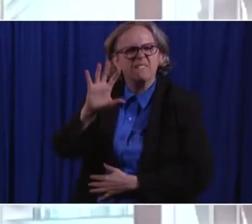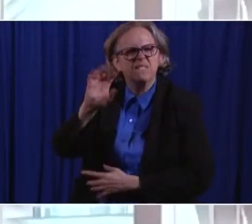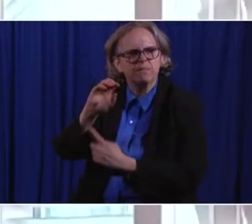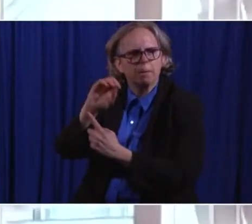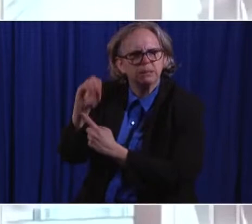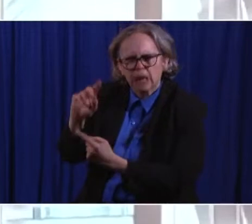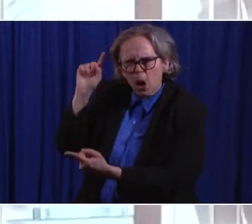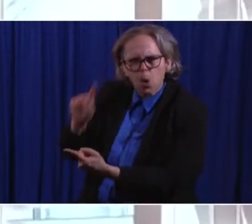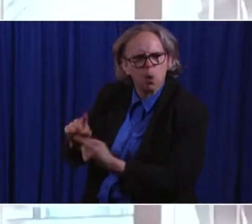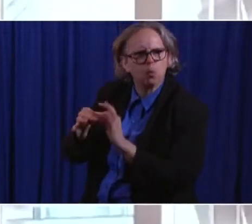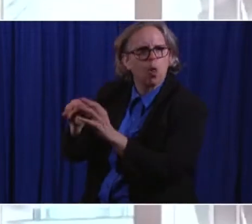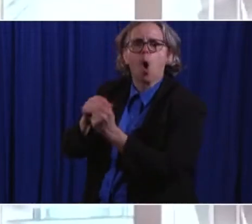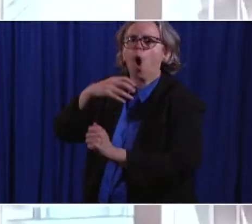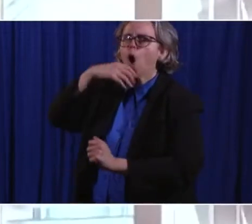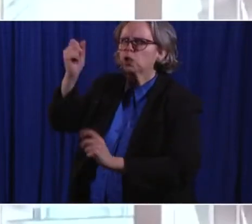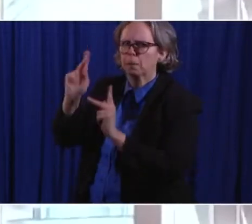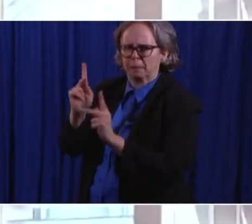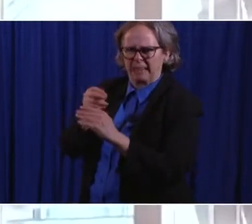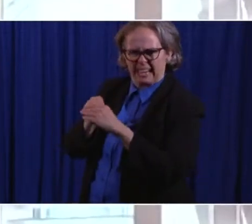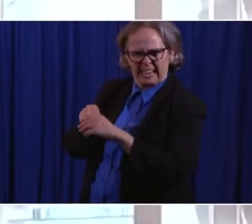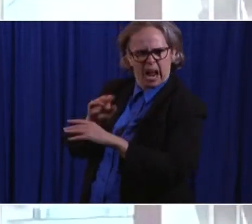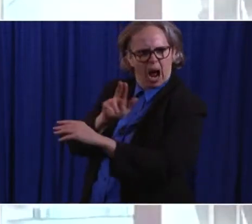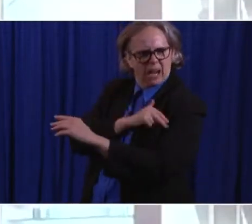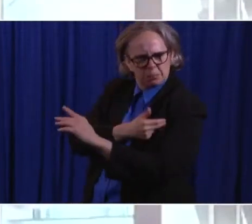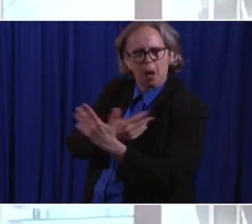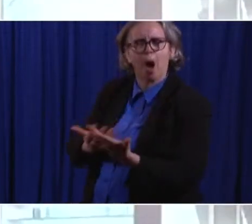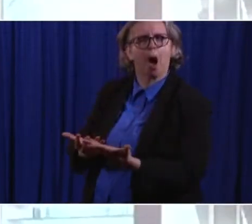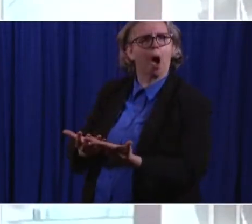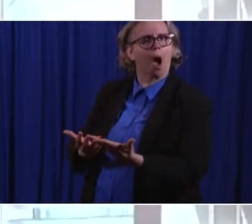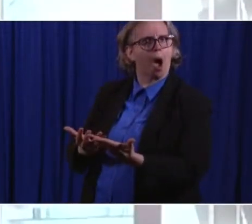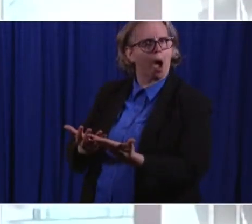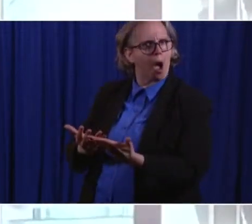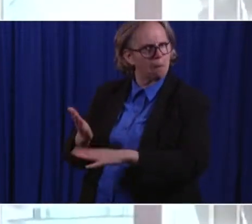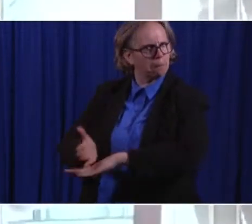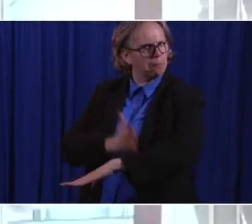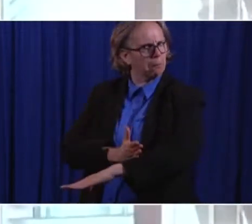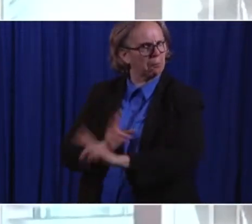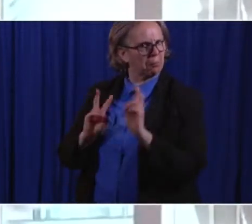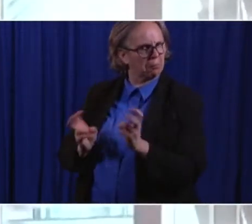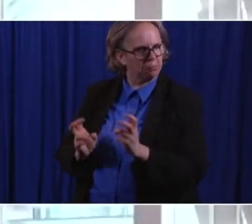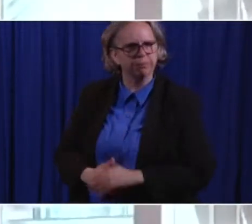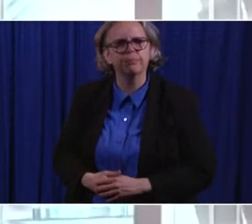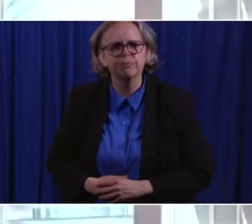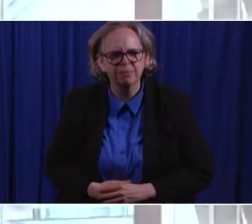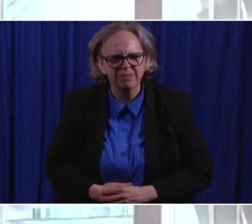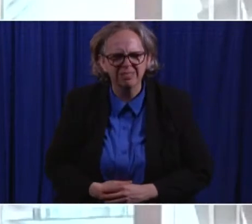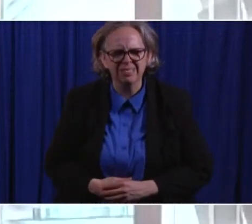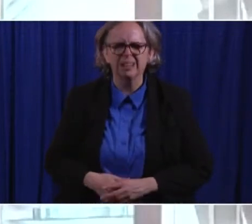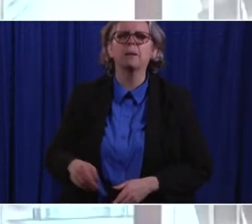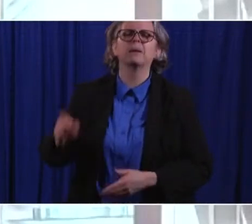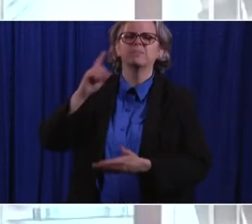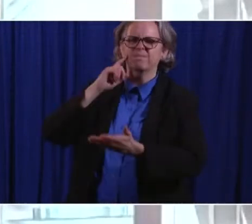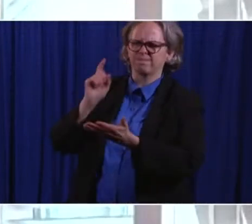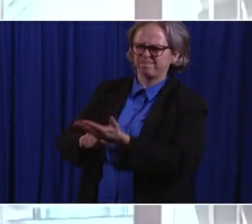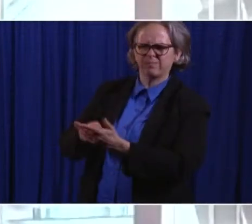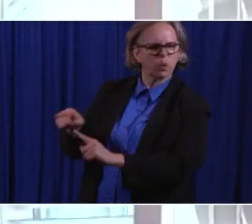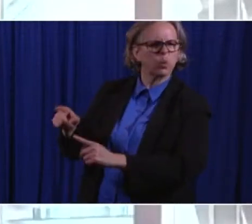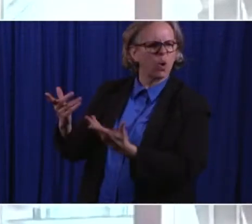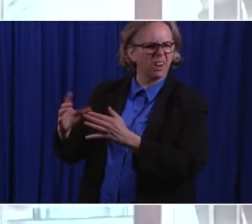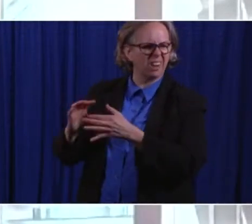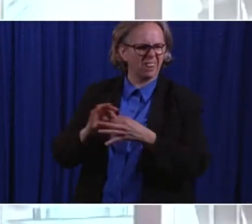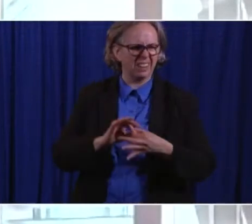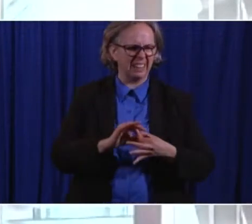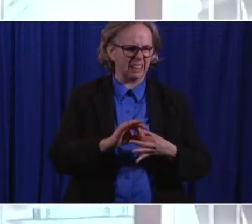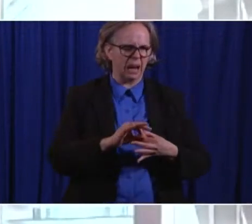that's 70, it's probably a third less. So there's clear indication that vaccination is having the